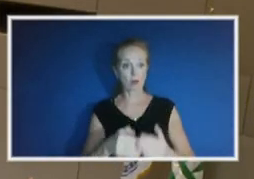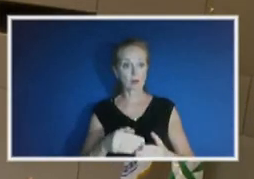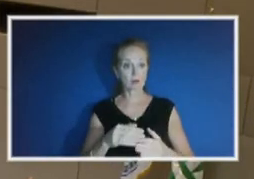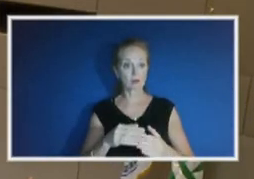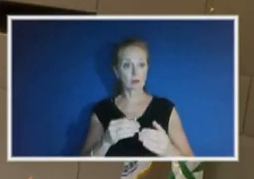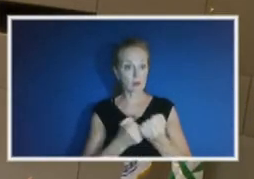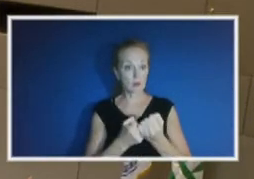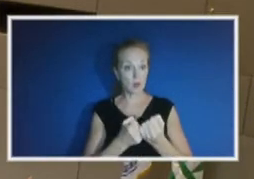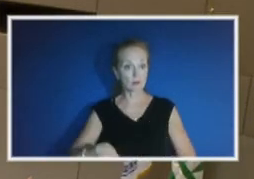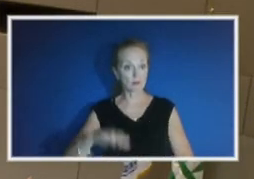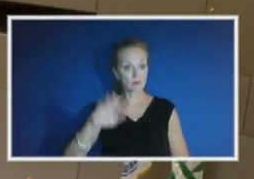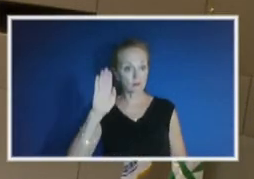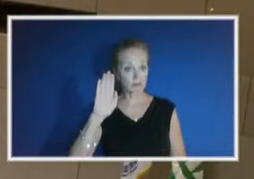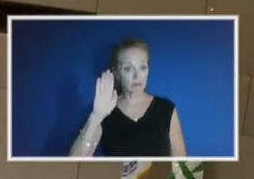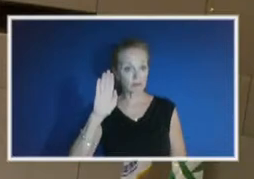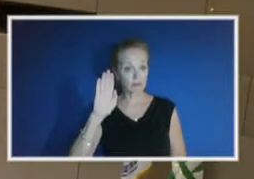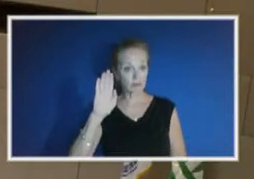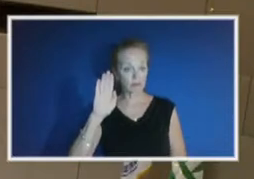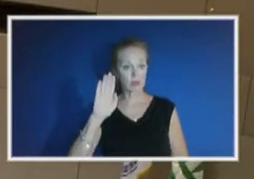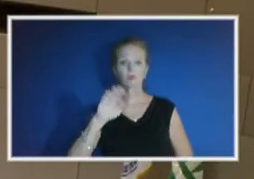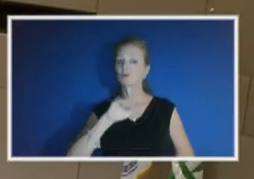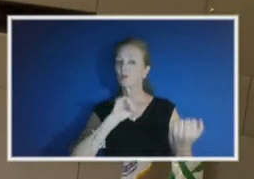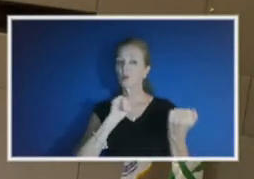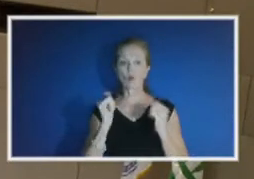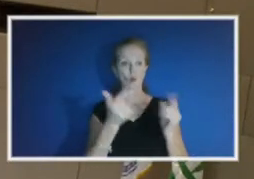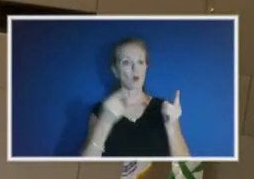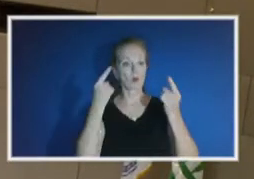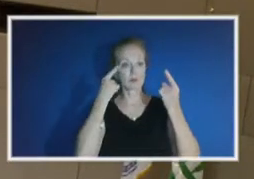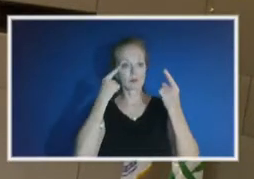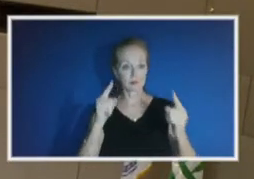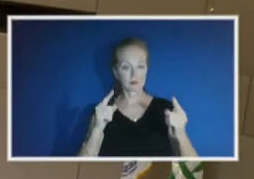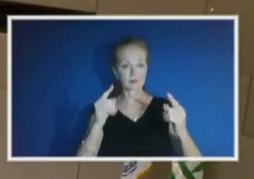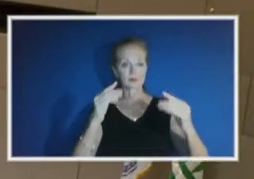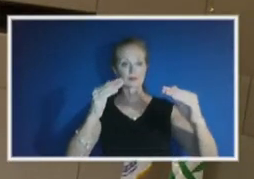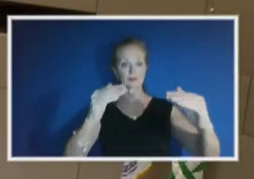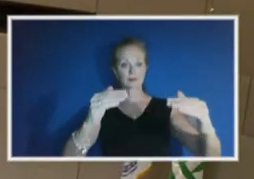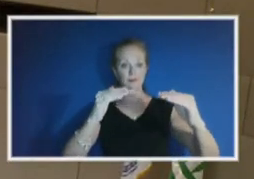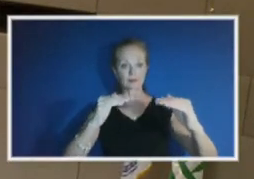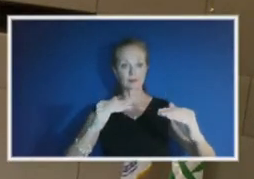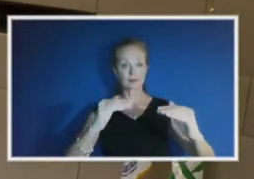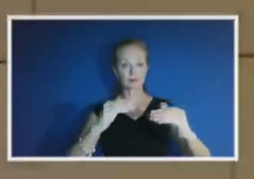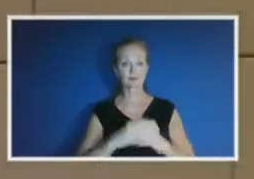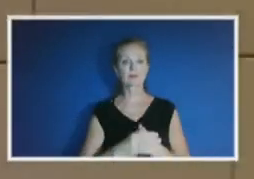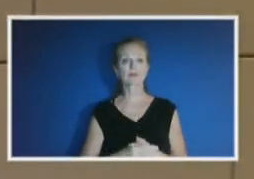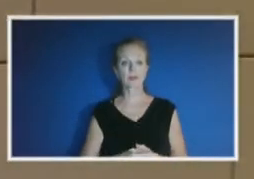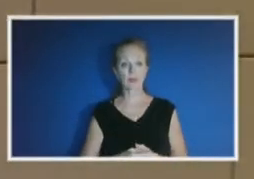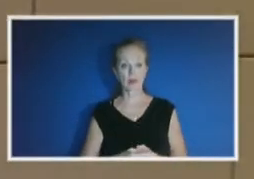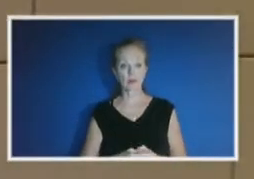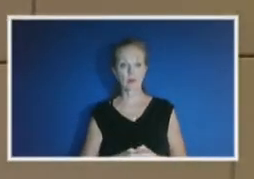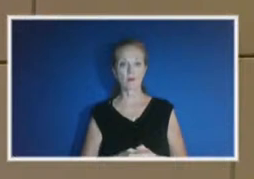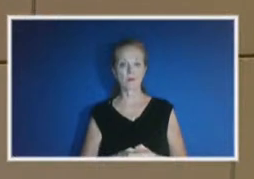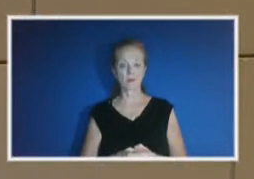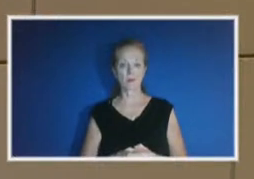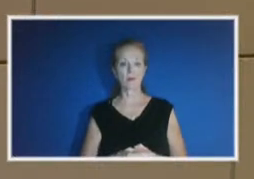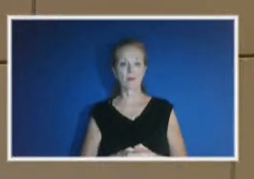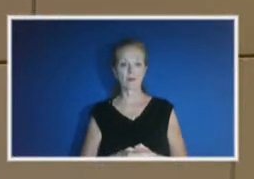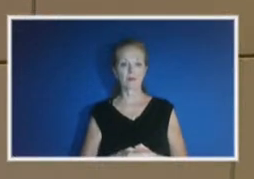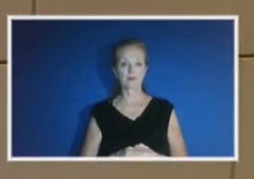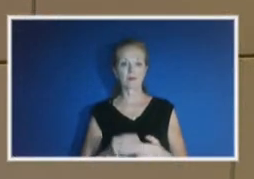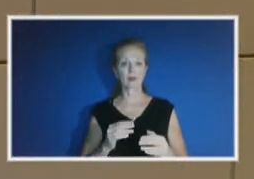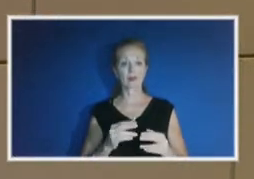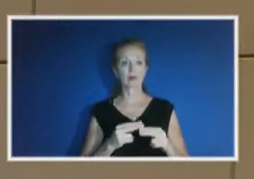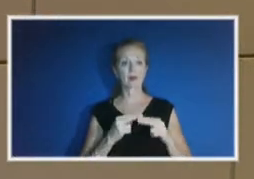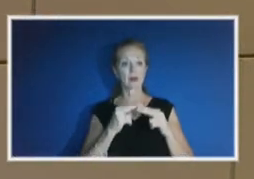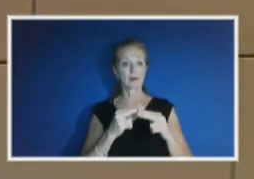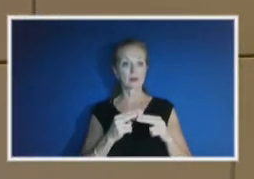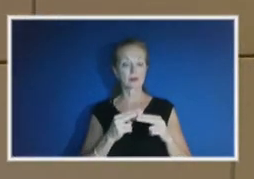hand. That's unanimous. All right, the next item on the agenda are the nominations that we